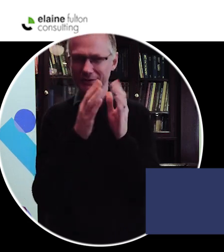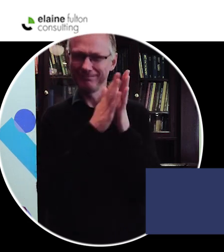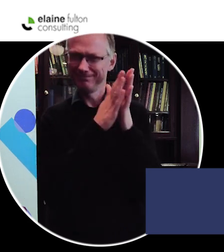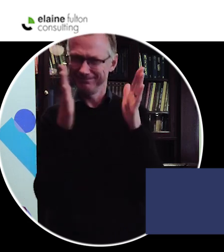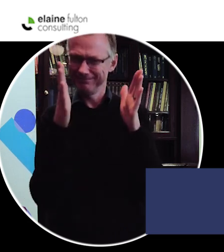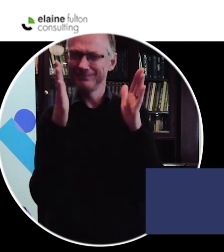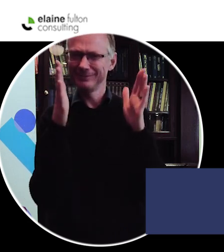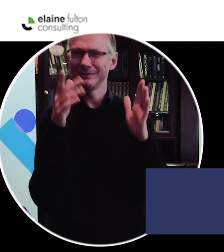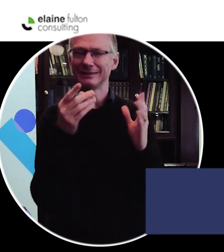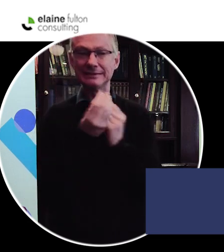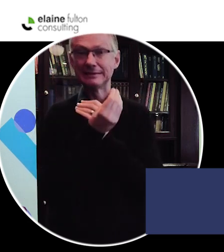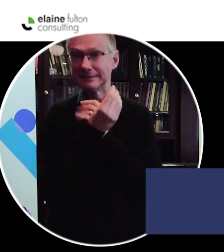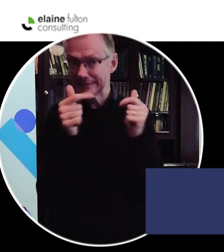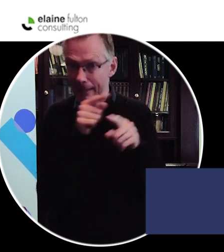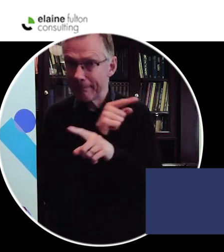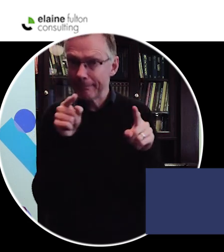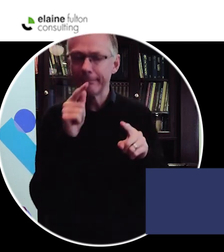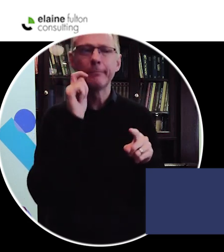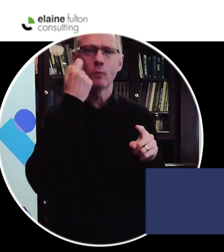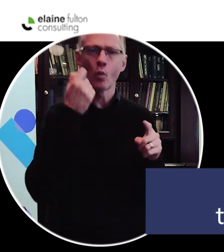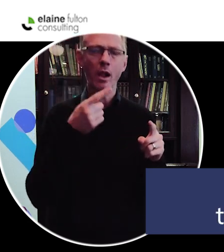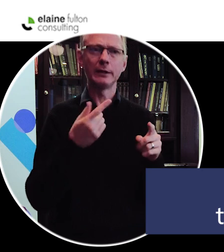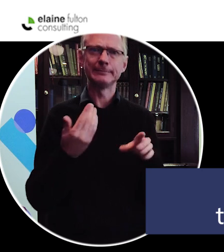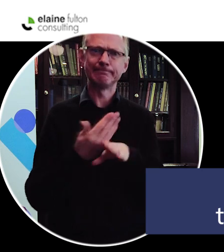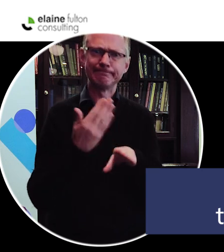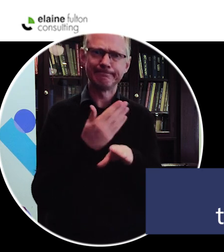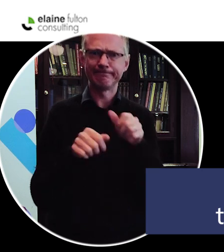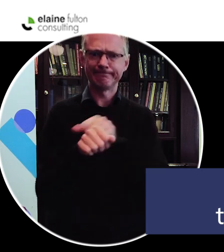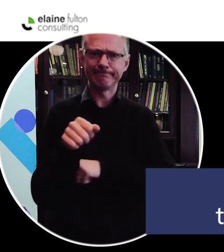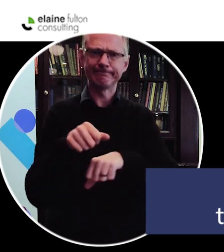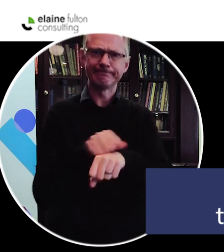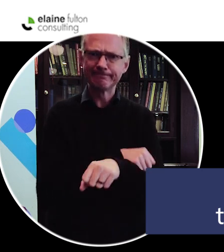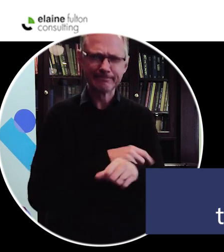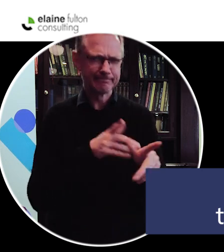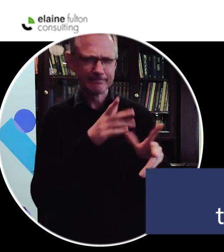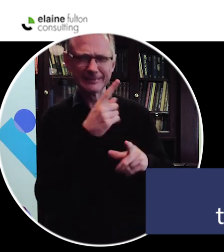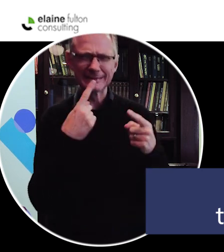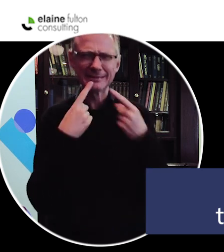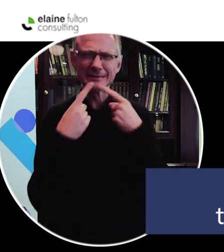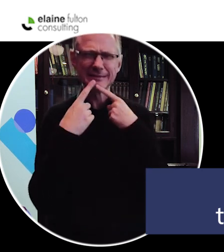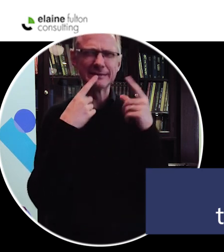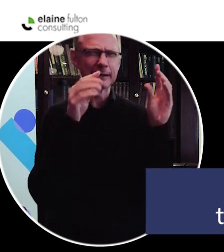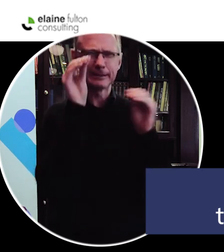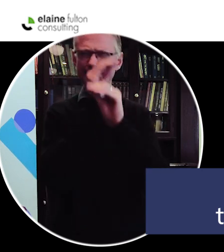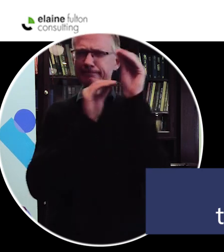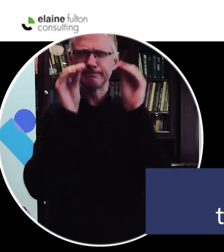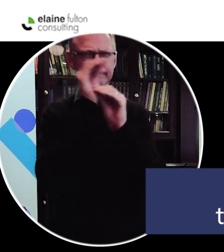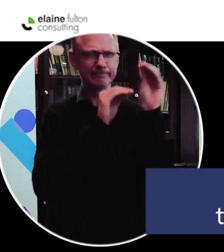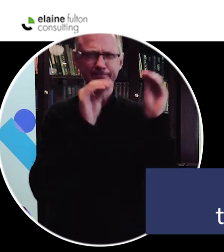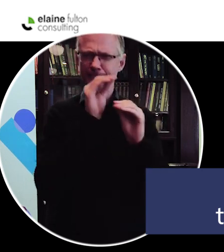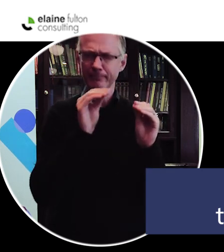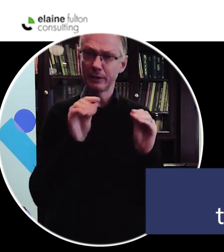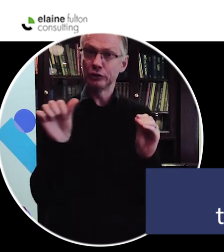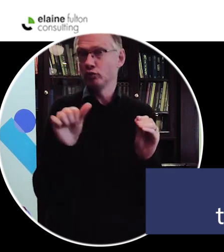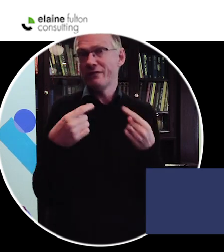few authorities are going to do some of that legwork to pull together the data sources that should be and are available